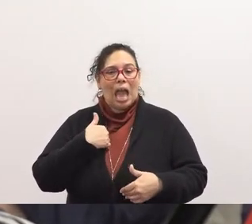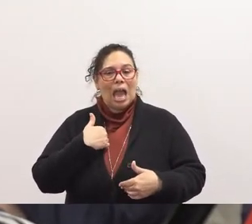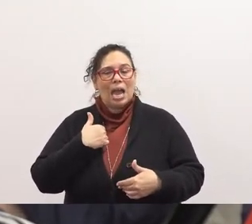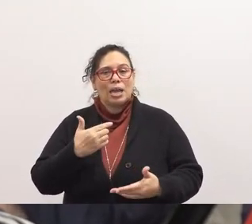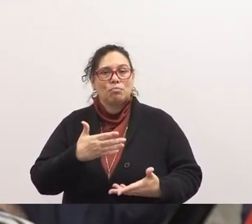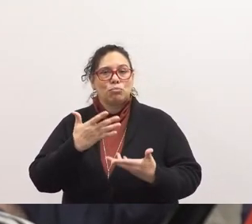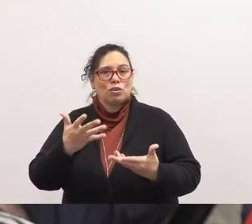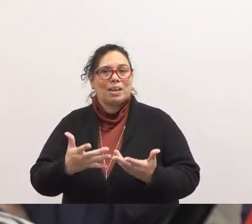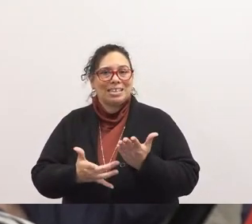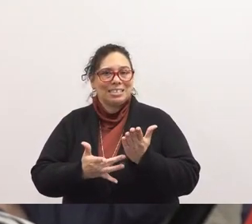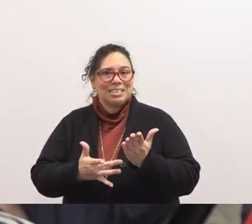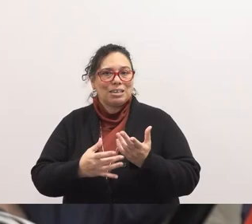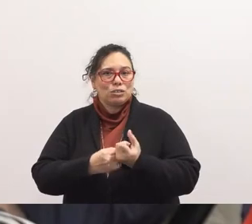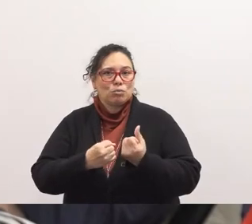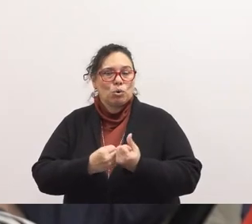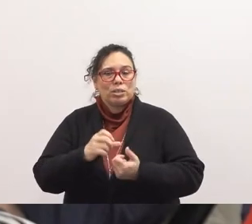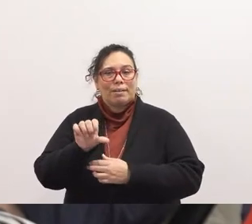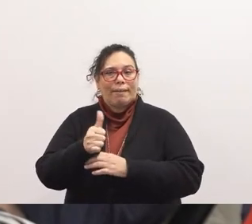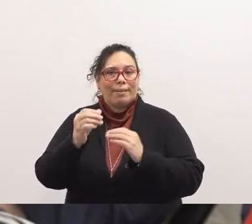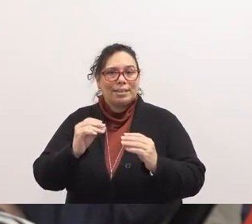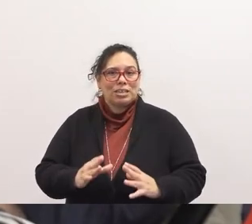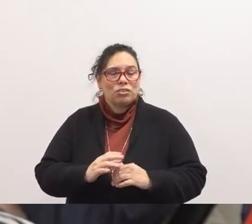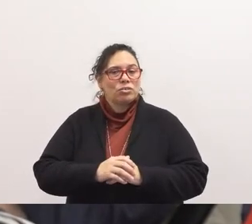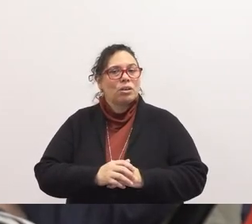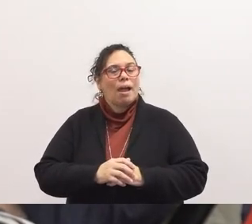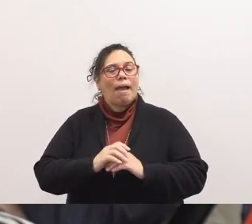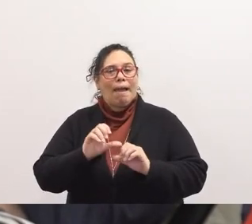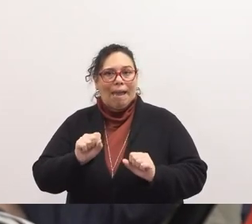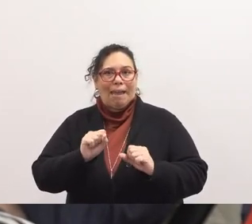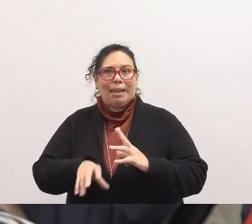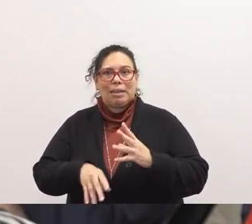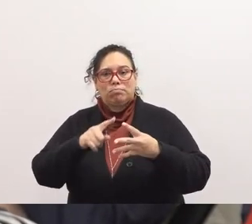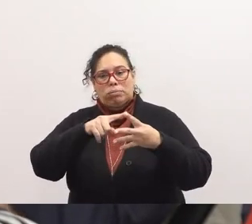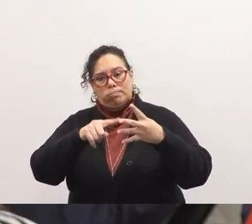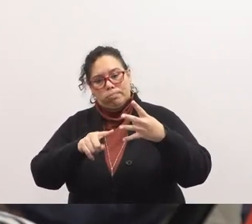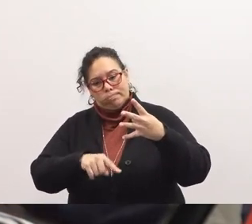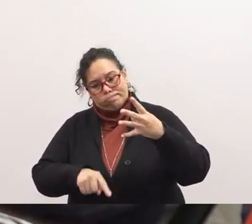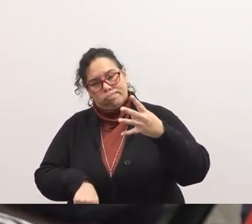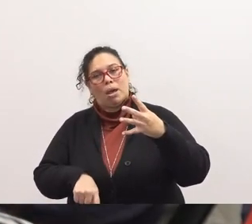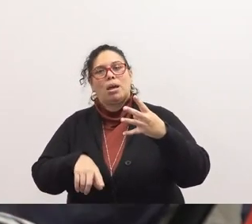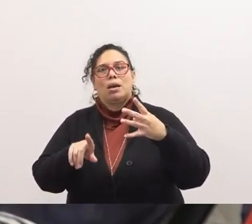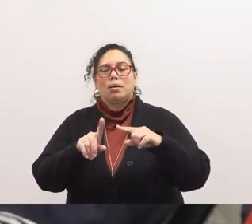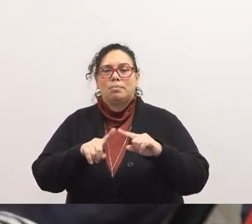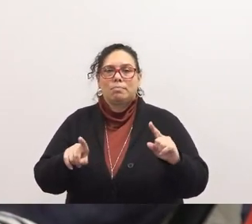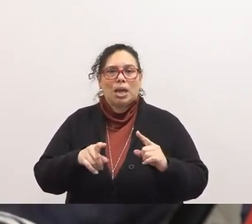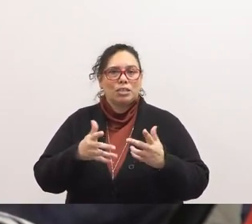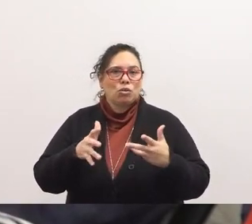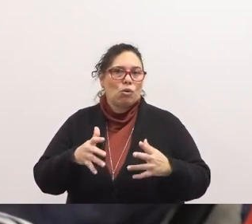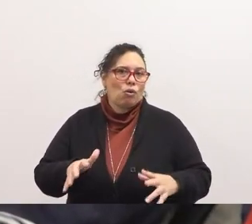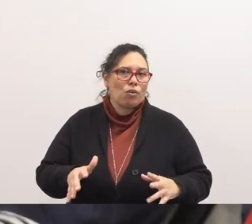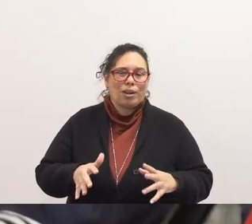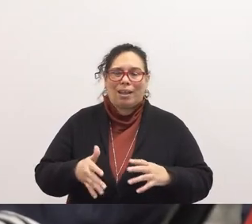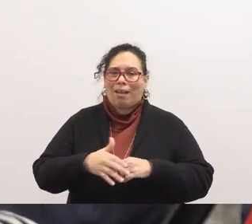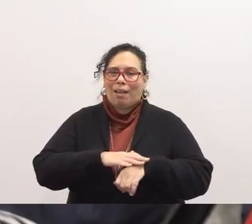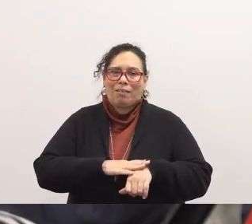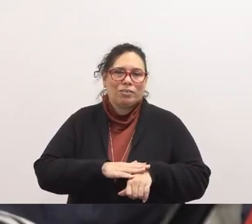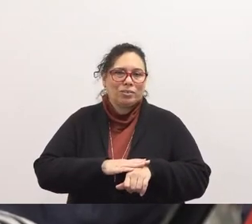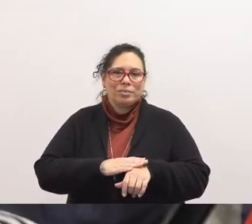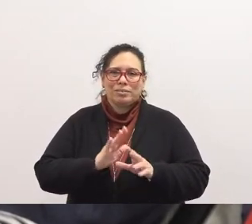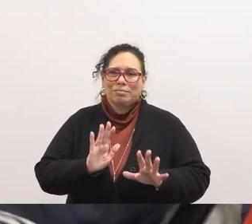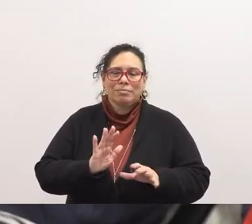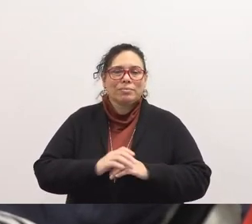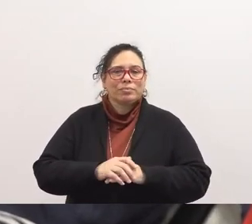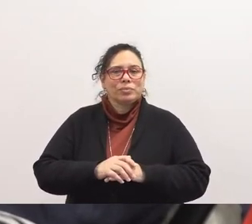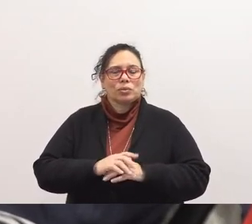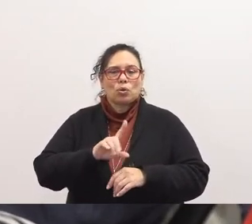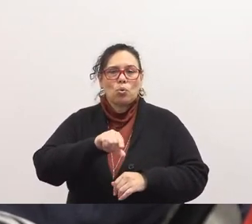fellow teachers? I could go on, but this already covers the four professional development days. That being said,